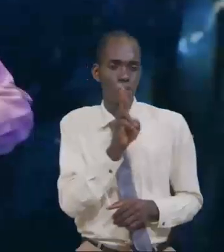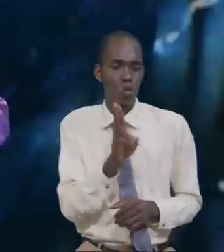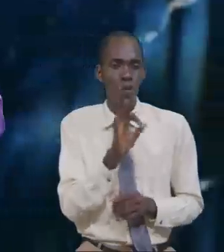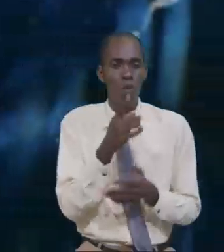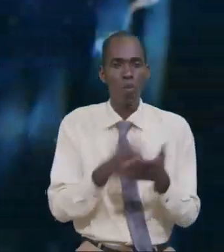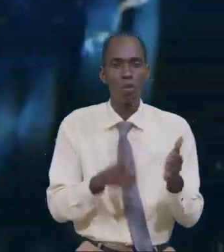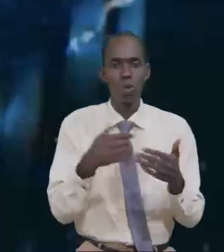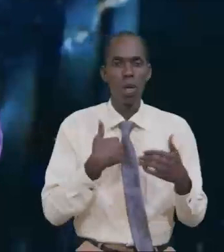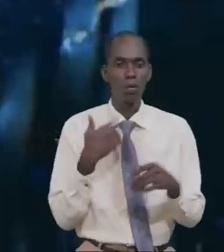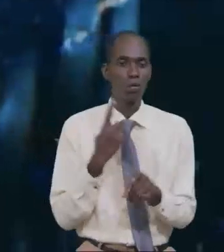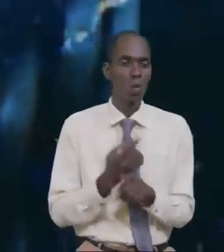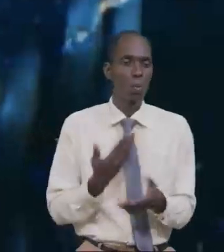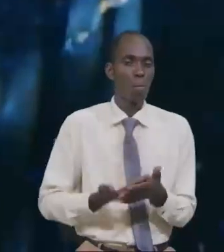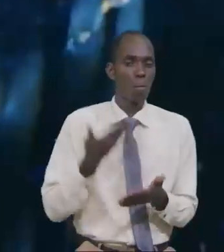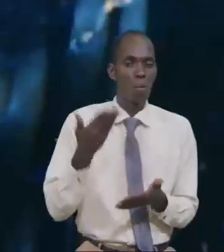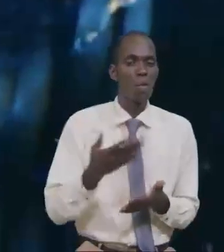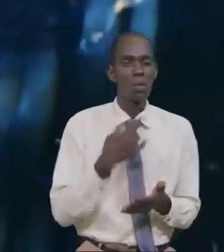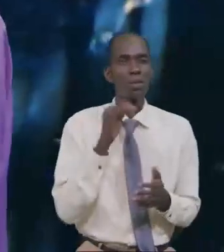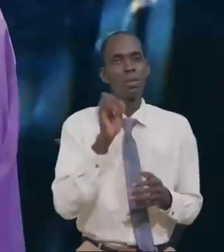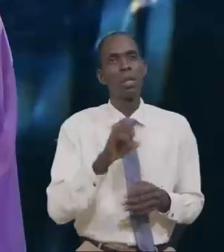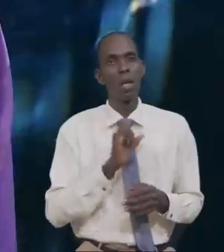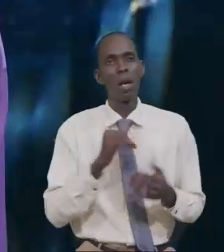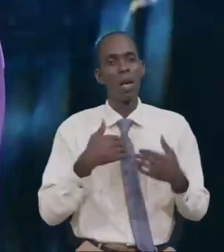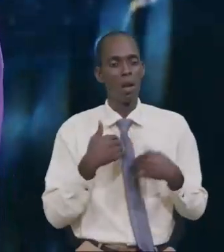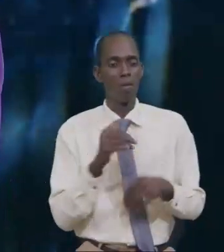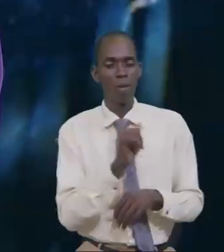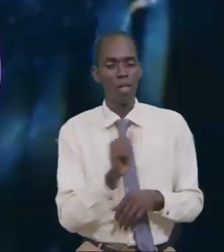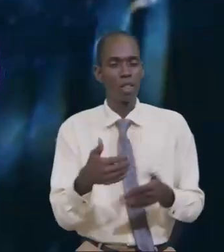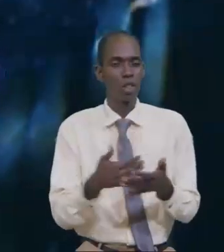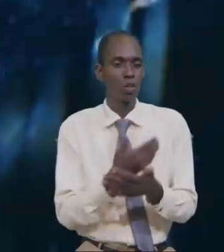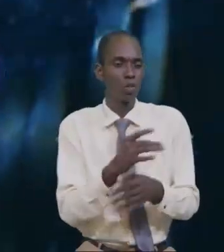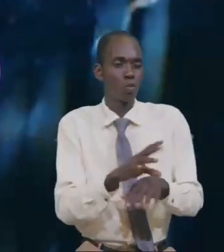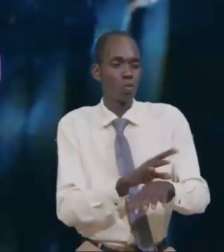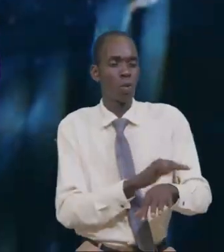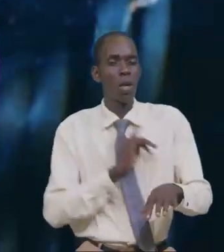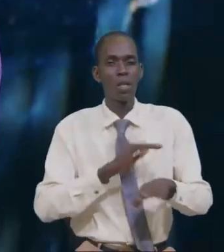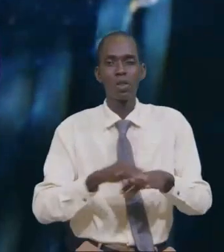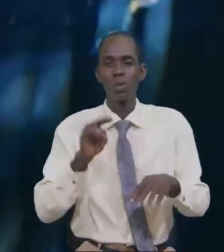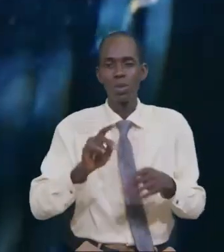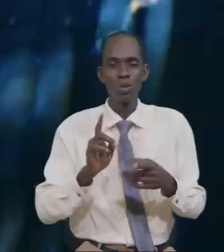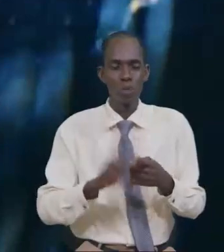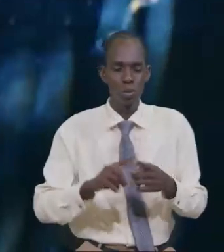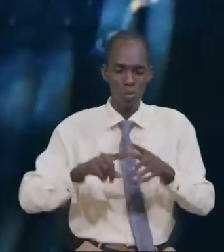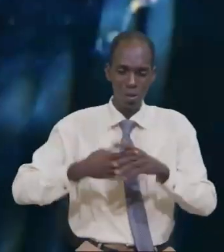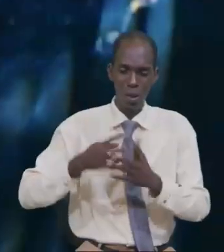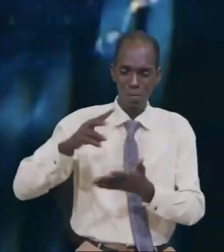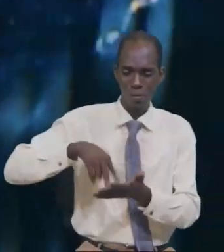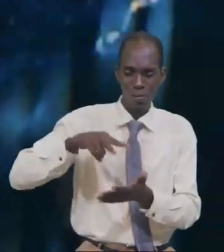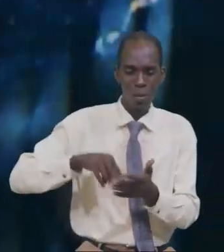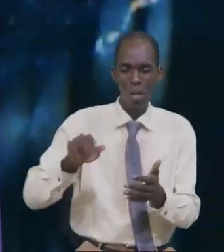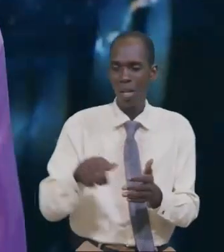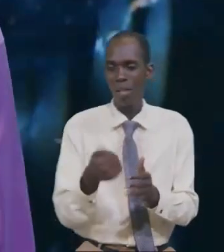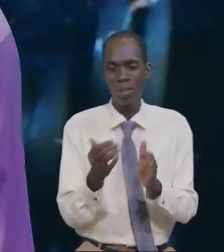myself reading any manual about anything, you know what? That computer will not serve you